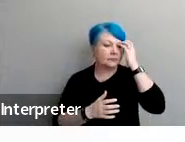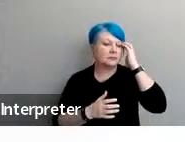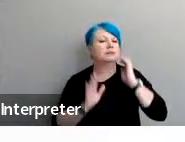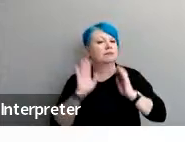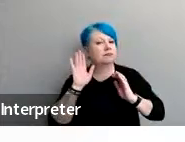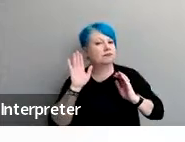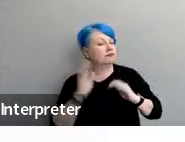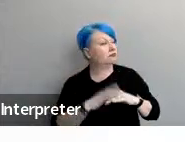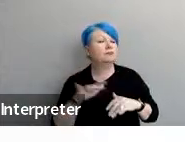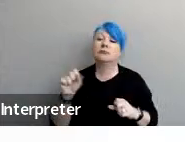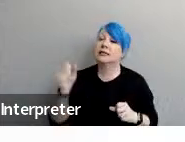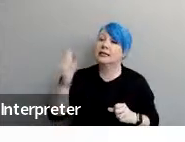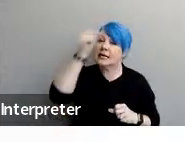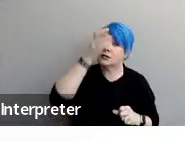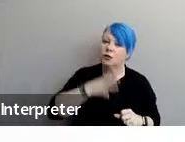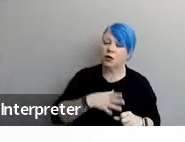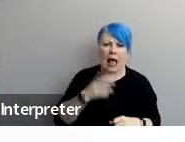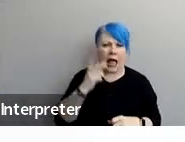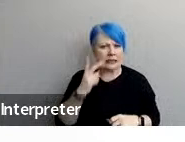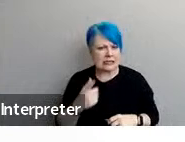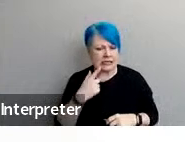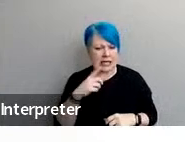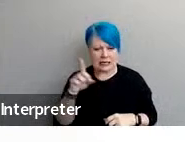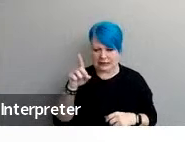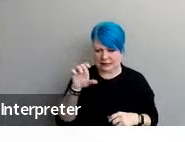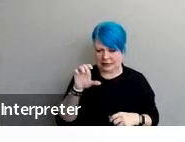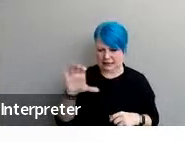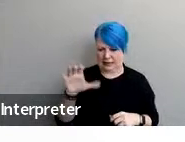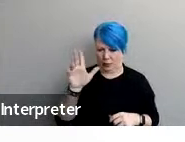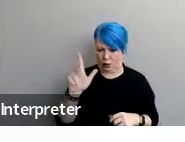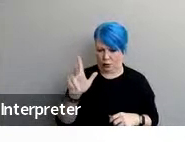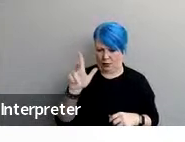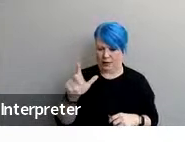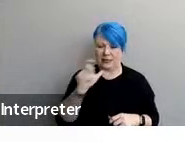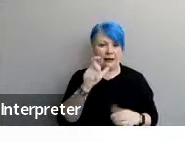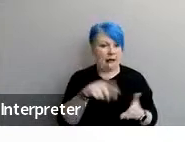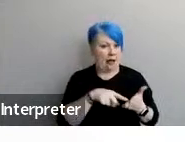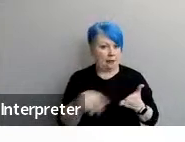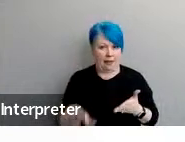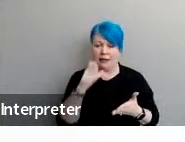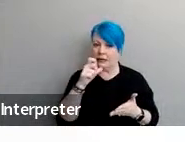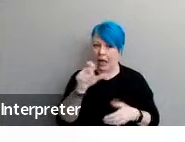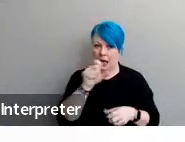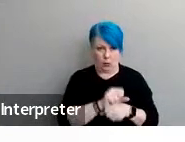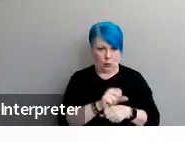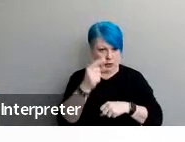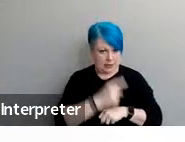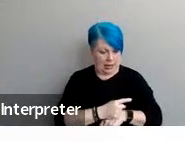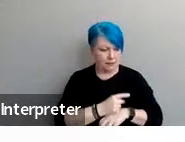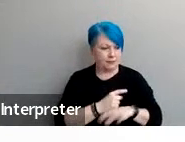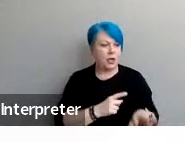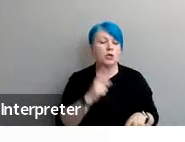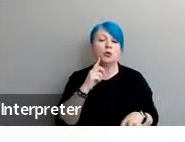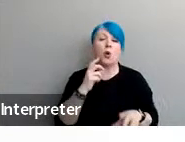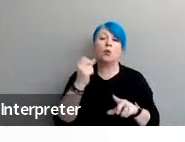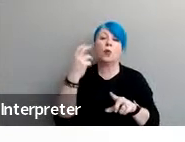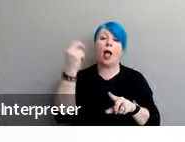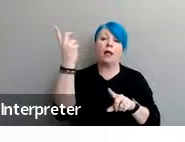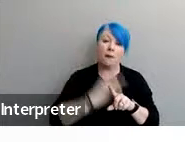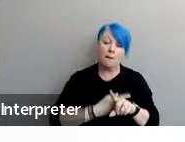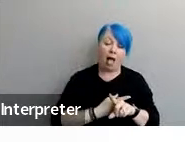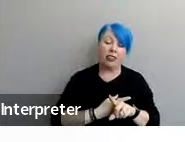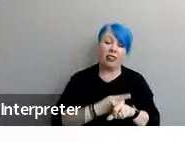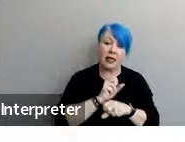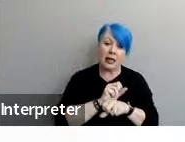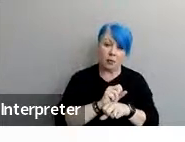What is December 23rd, non-paid, non-work day? What is that? 12-month employees in the district have